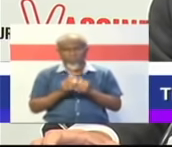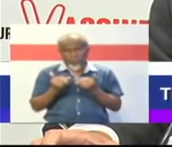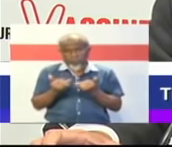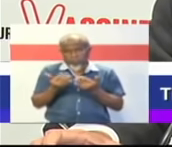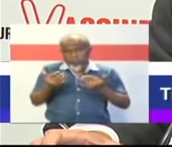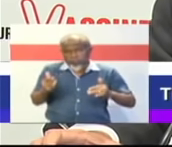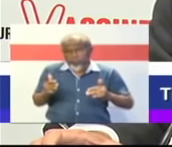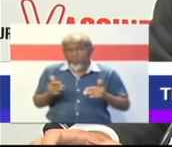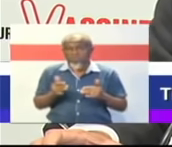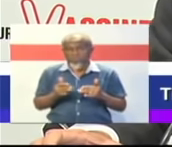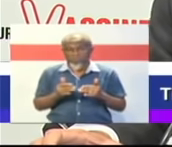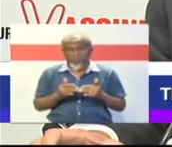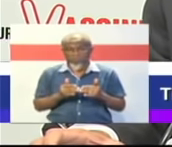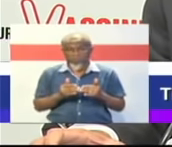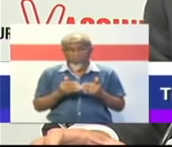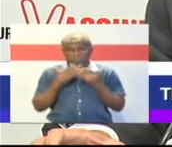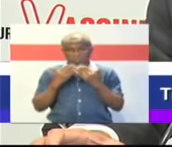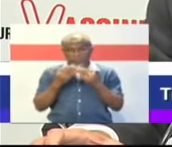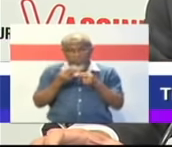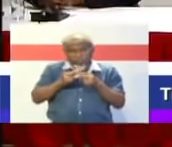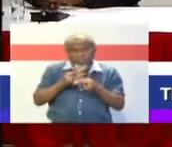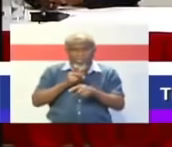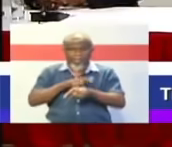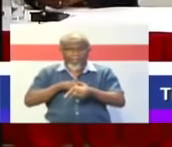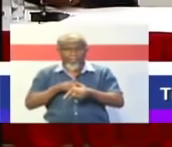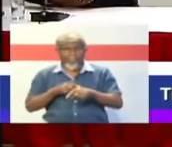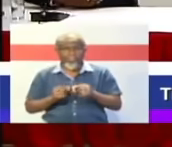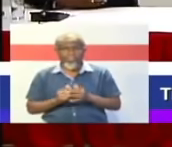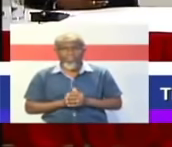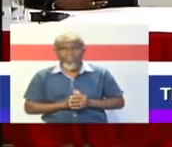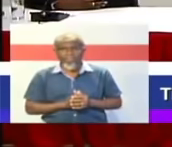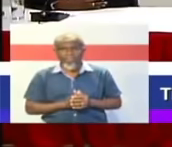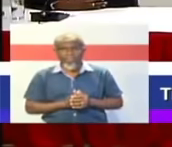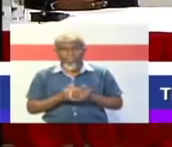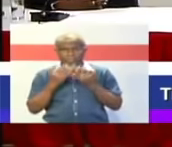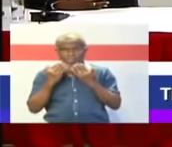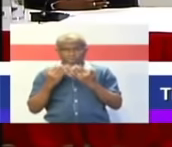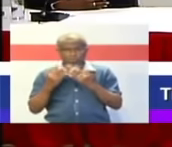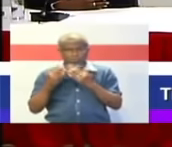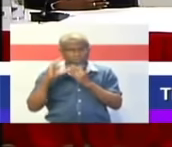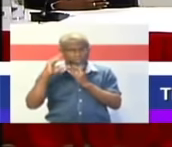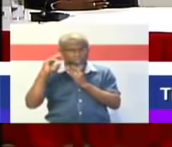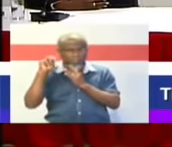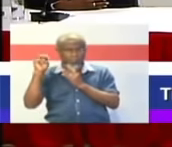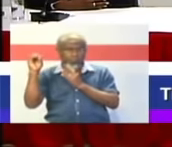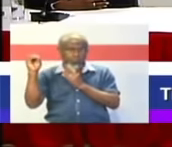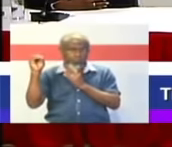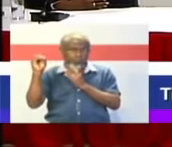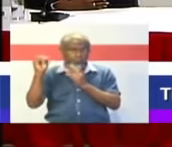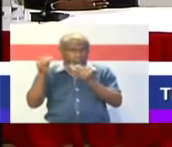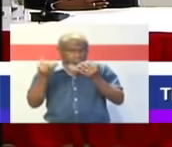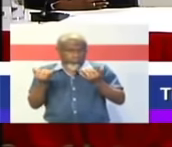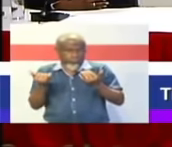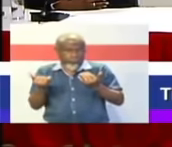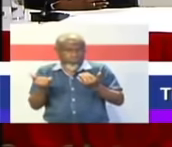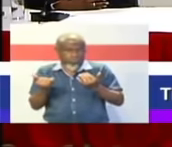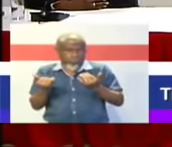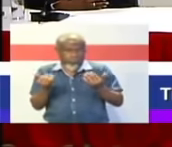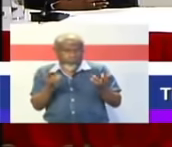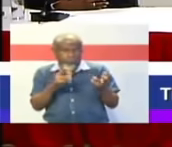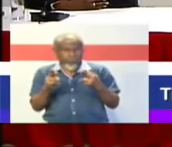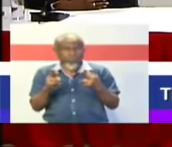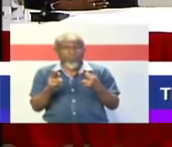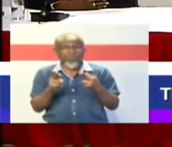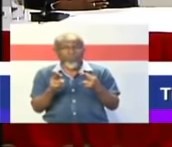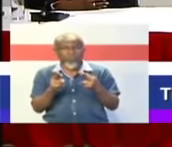of my clinical update for this morning. Thank you for the brief time this morning. Thank you very much, Dr. Parisram. And as usual, we go